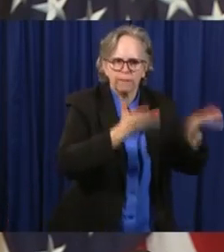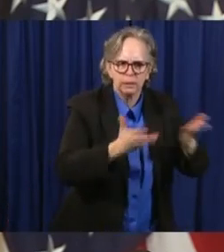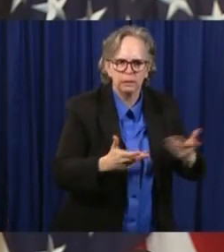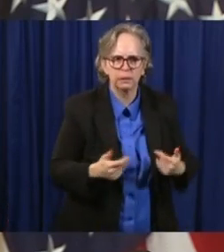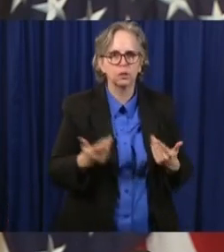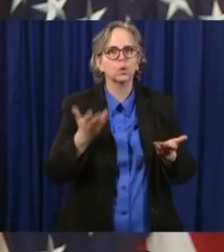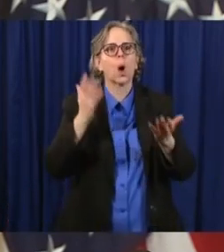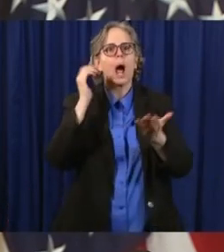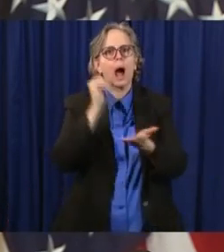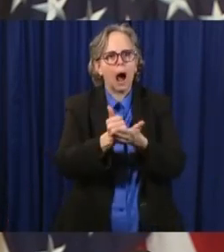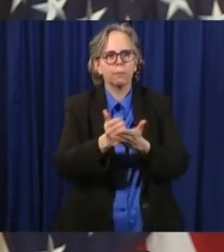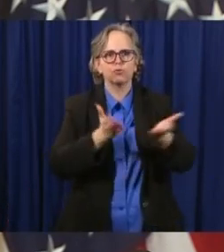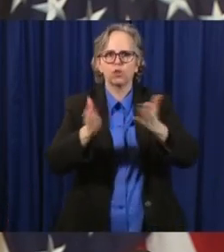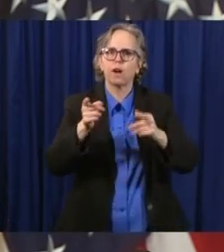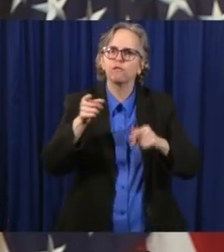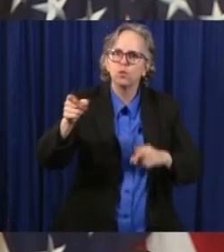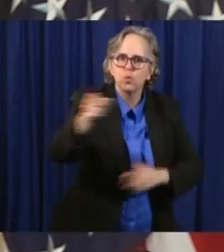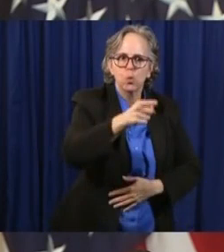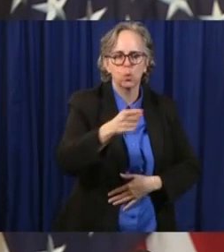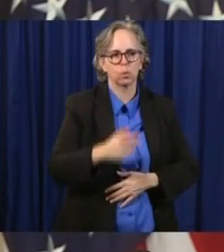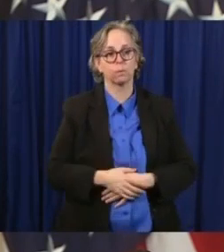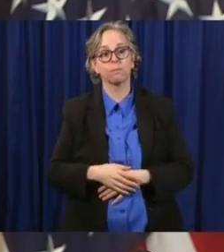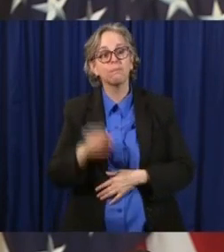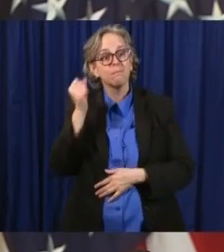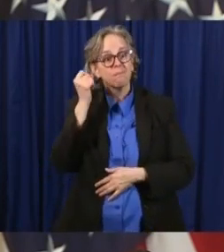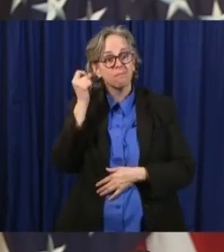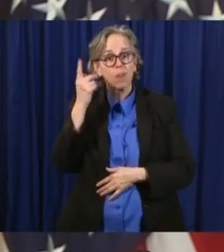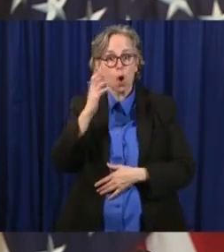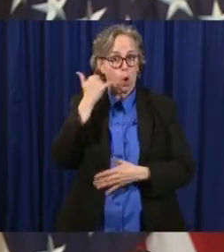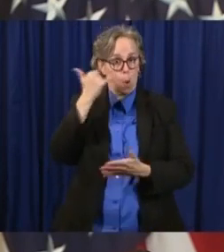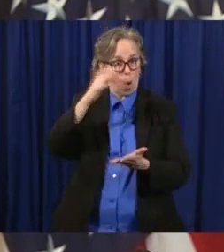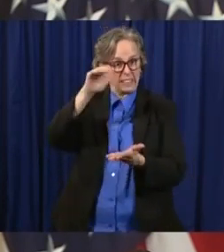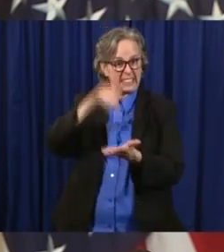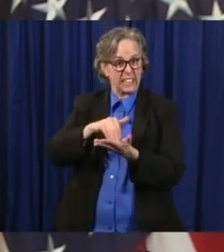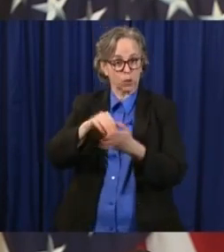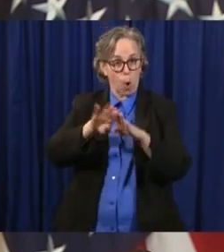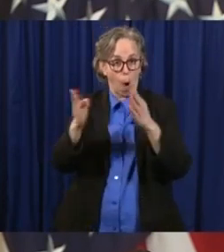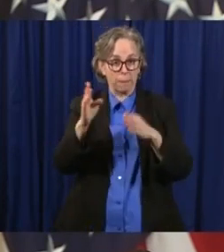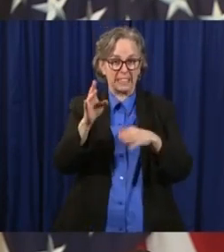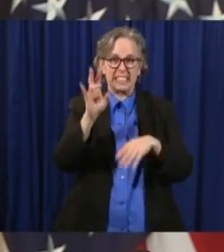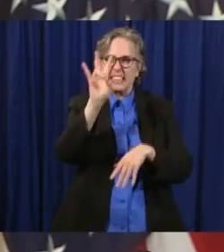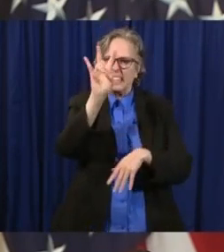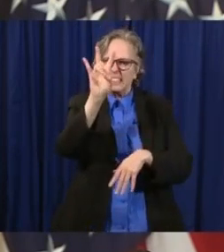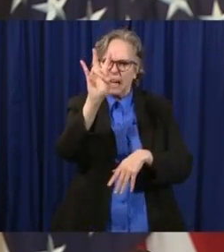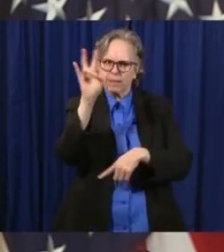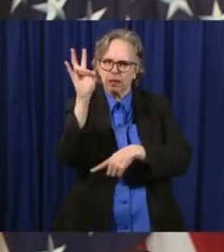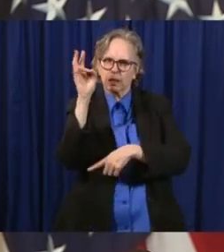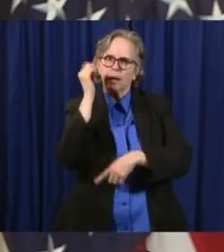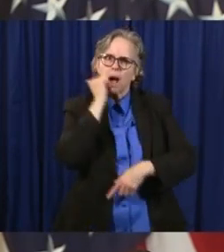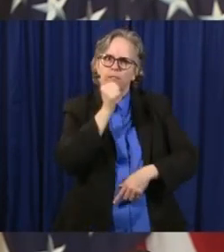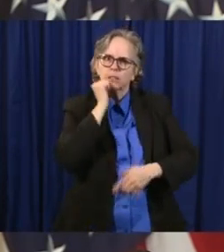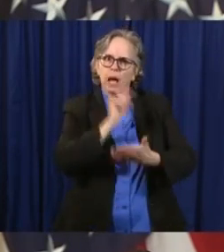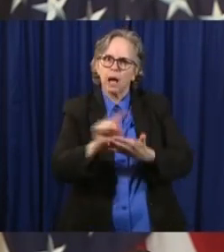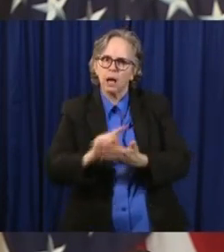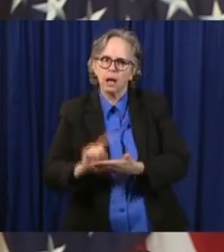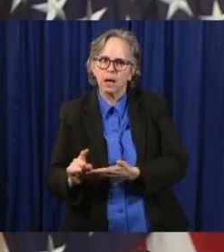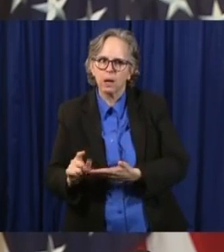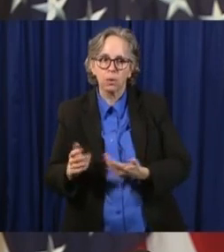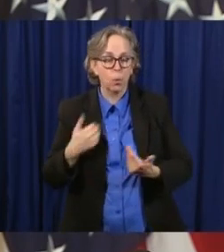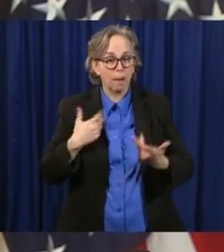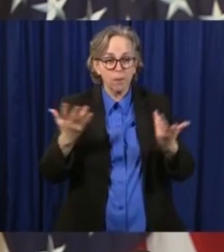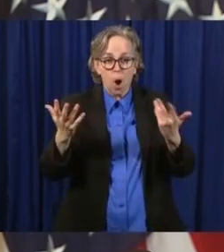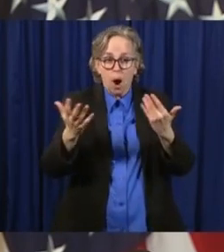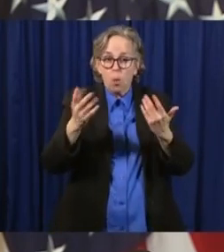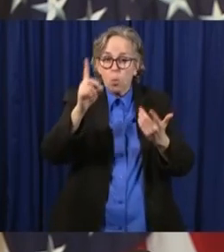call center to a 7-day-a-week operation, and by the end of this week, we will have close to 1,000 staff taking calls.